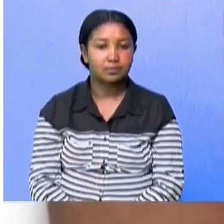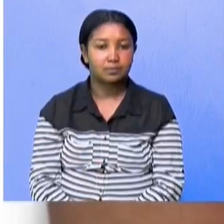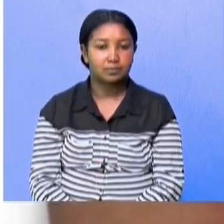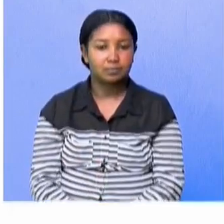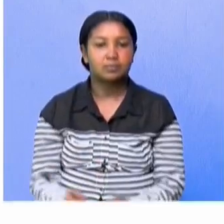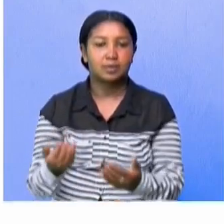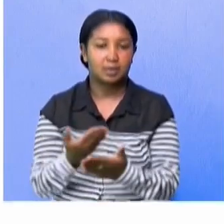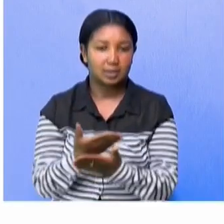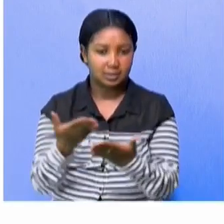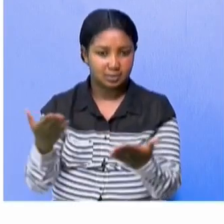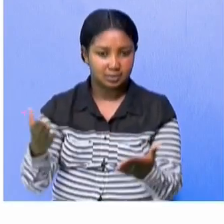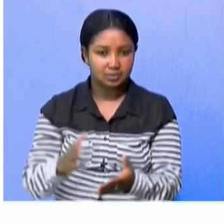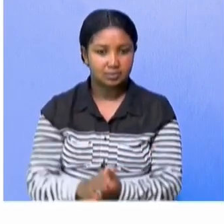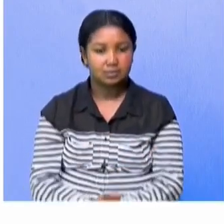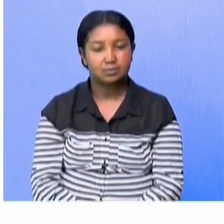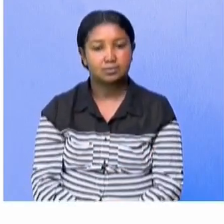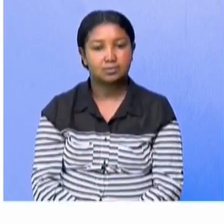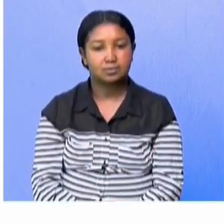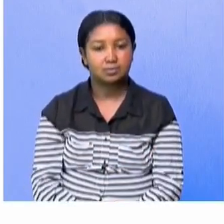things.